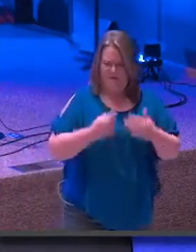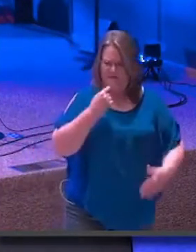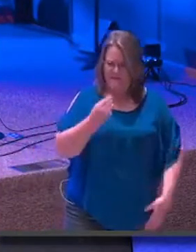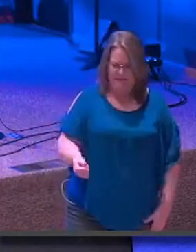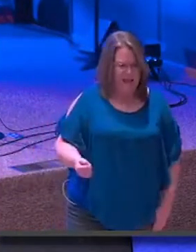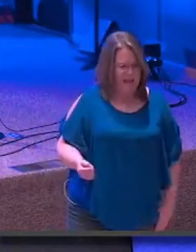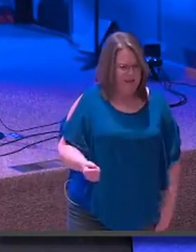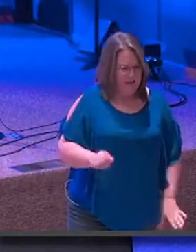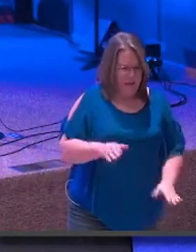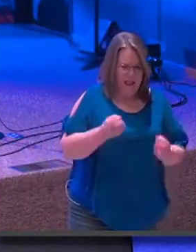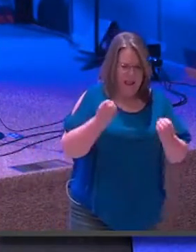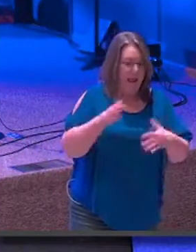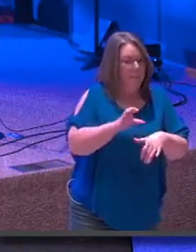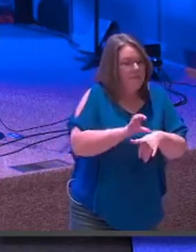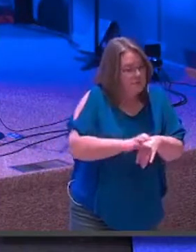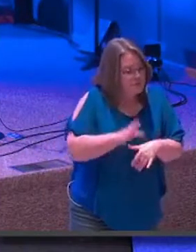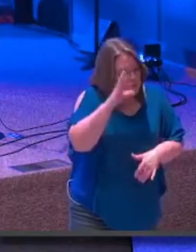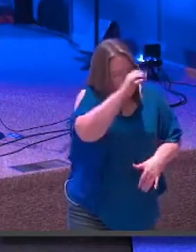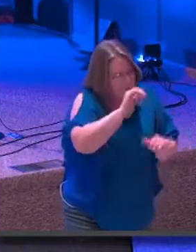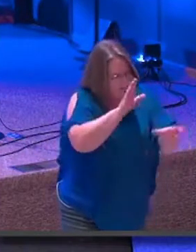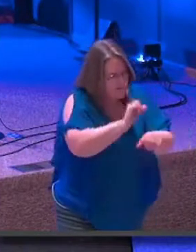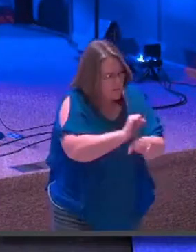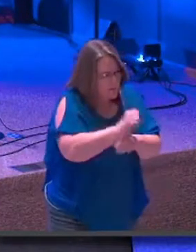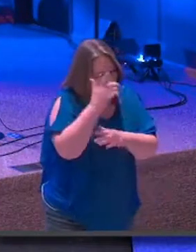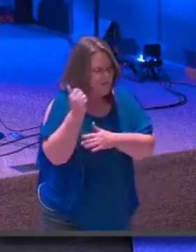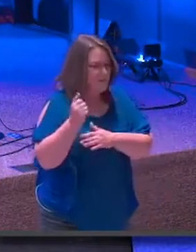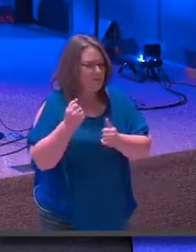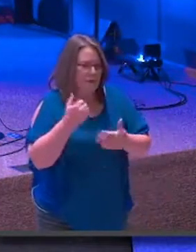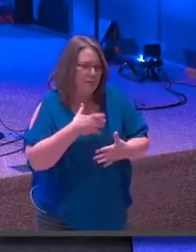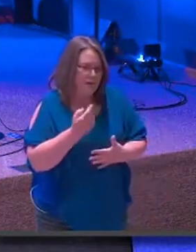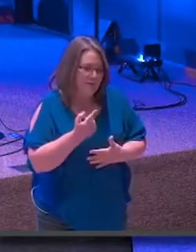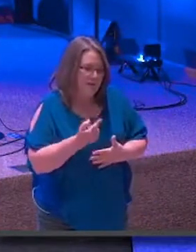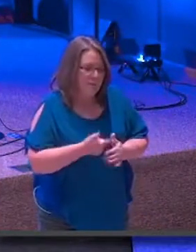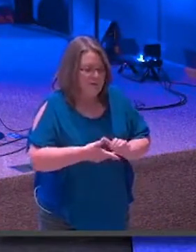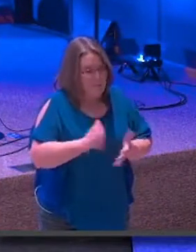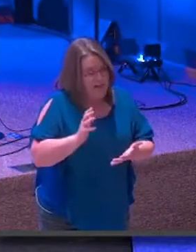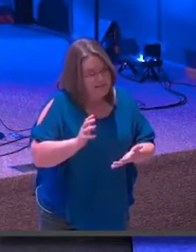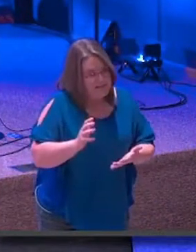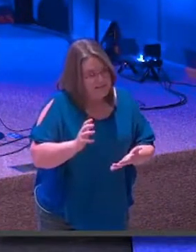how many churches miss the miracle because they're afraid of a little mess?